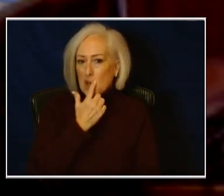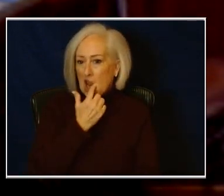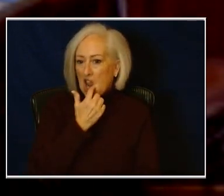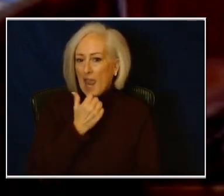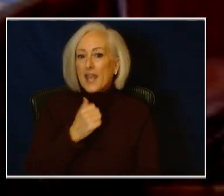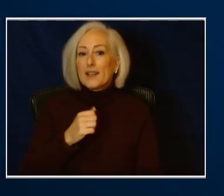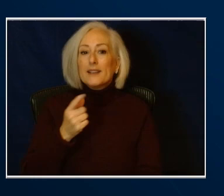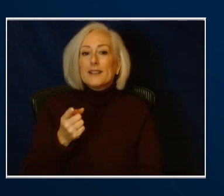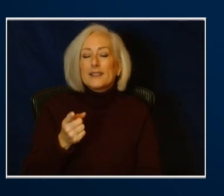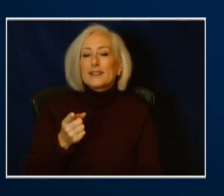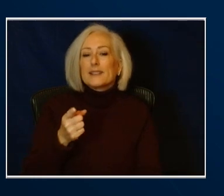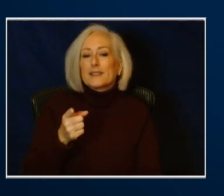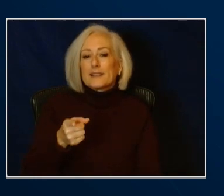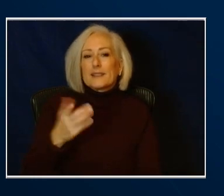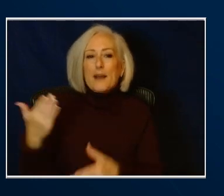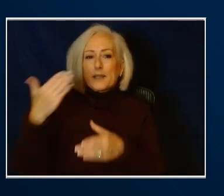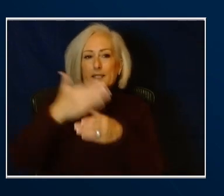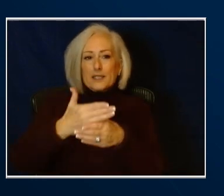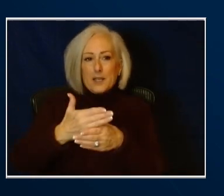I'm going to be boastful for just